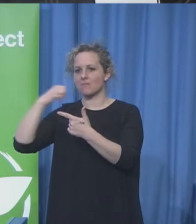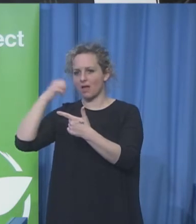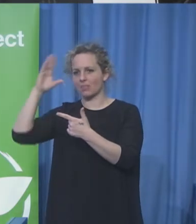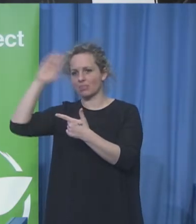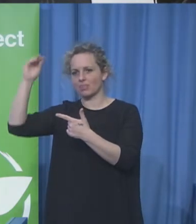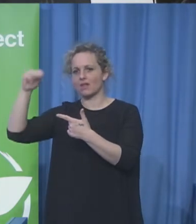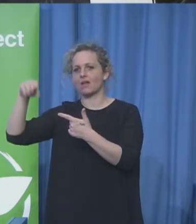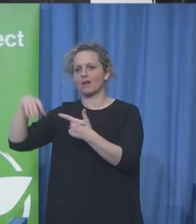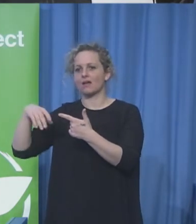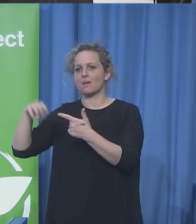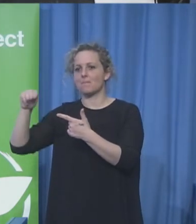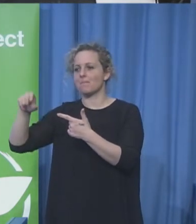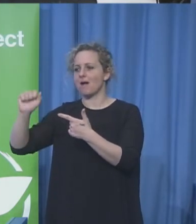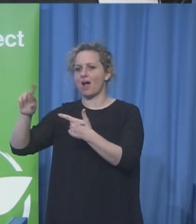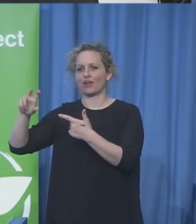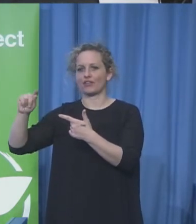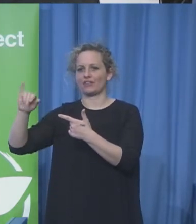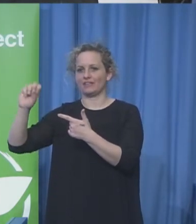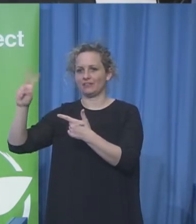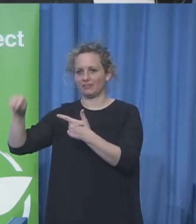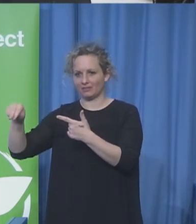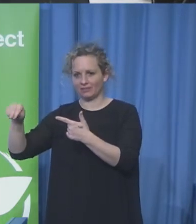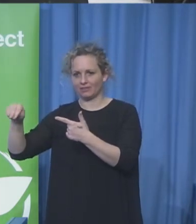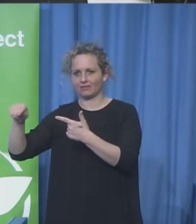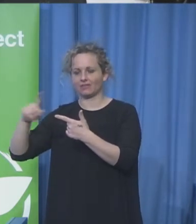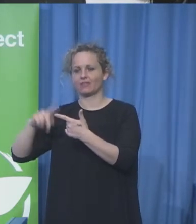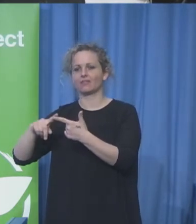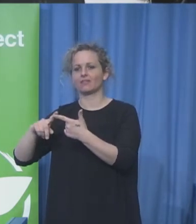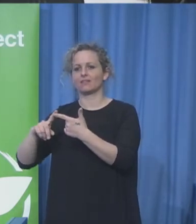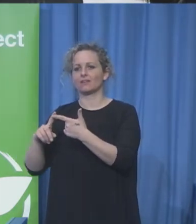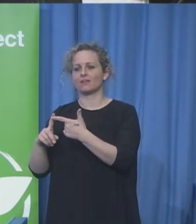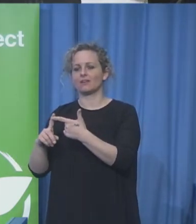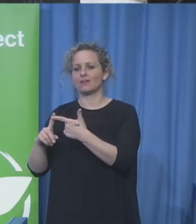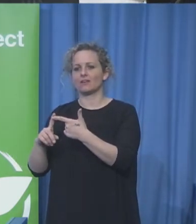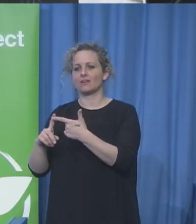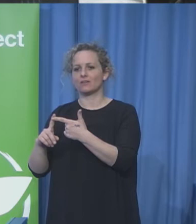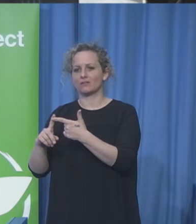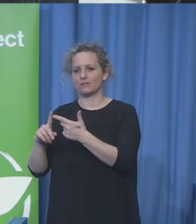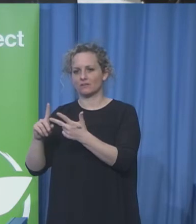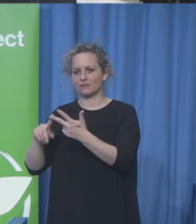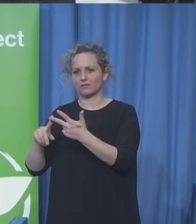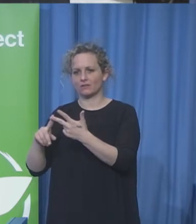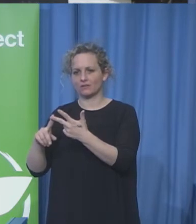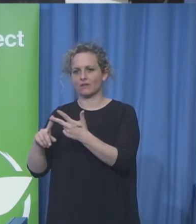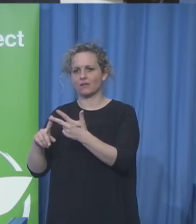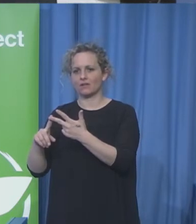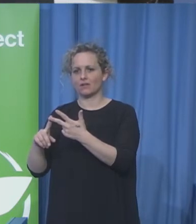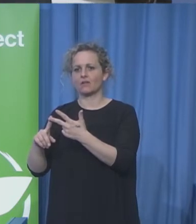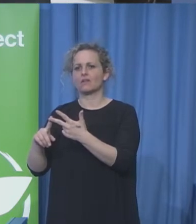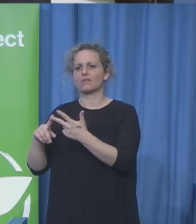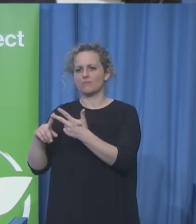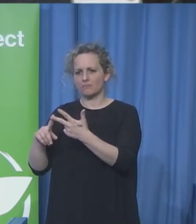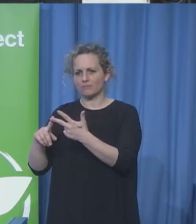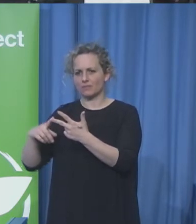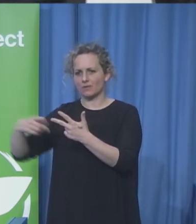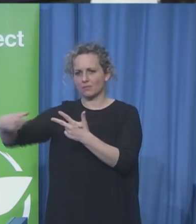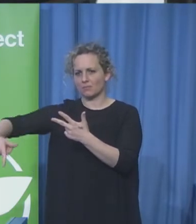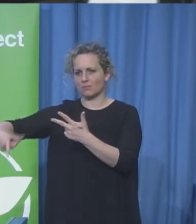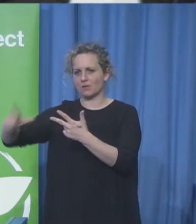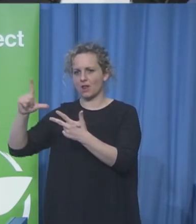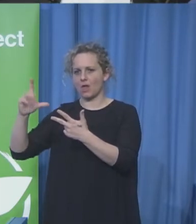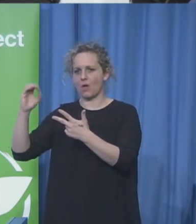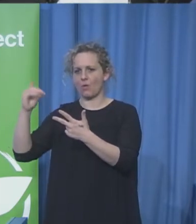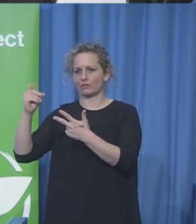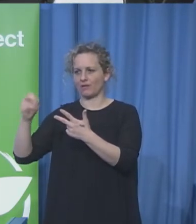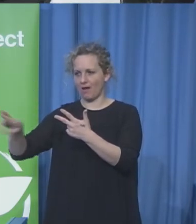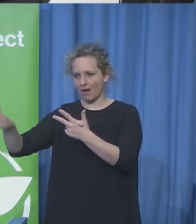Project in Tokyo, Silke Ploder and Erika Maikisch from